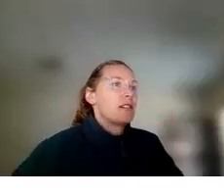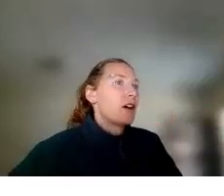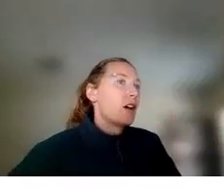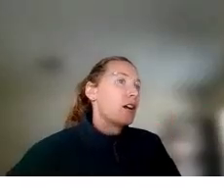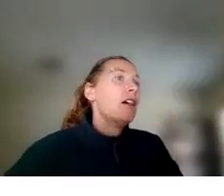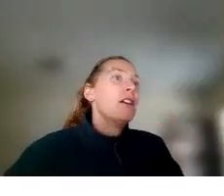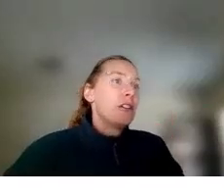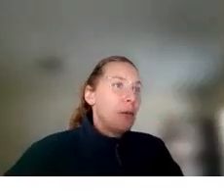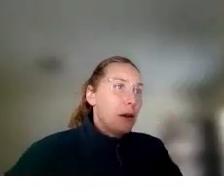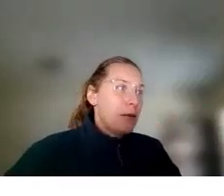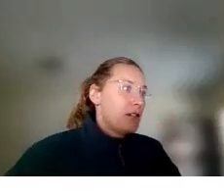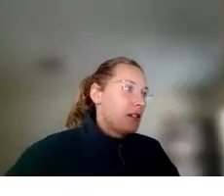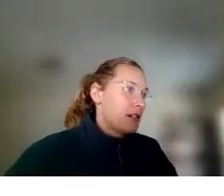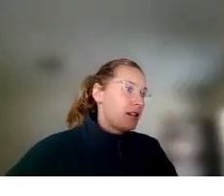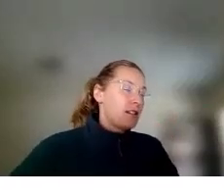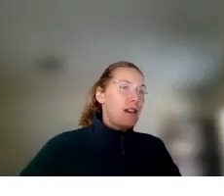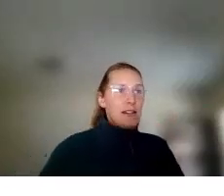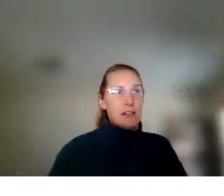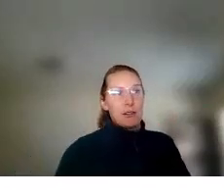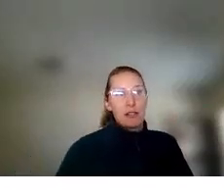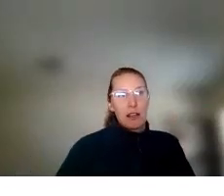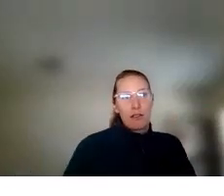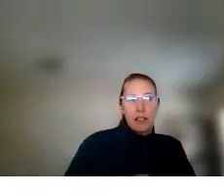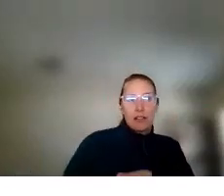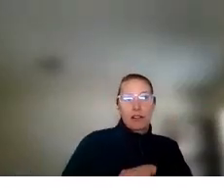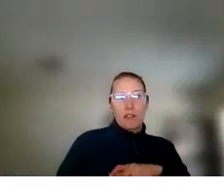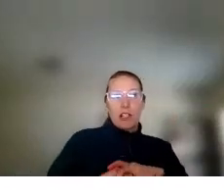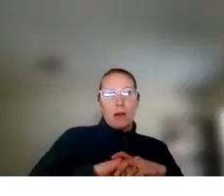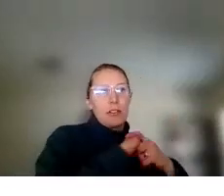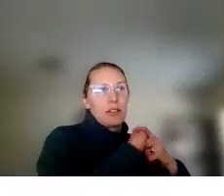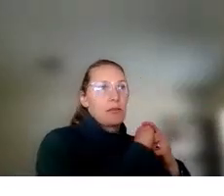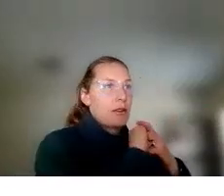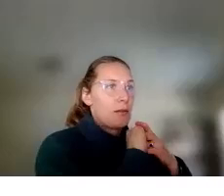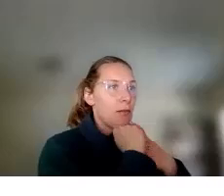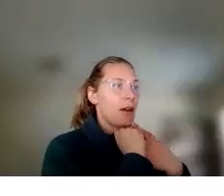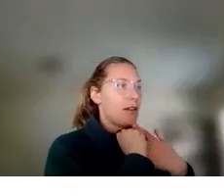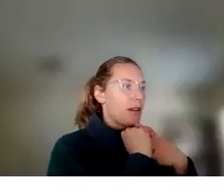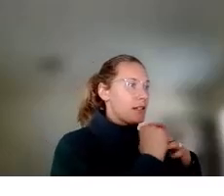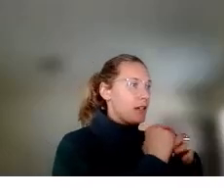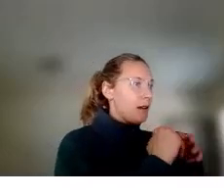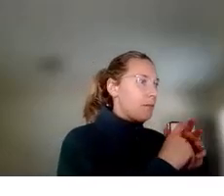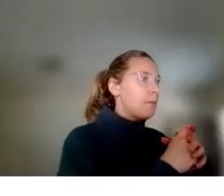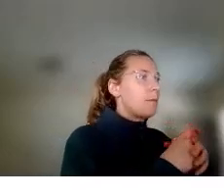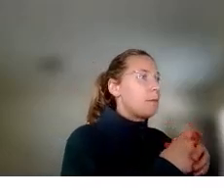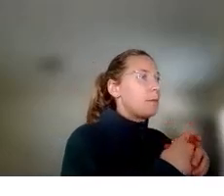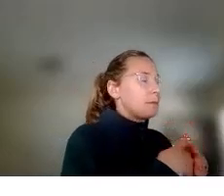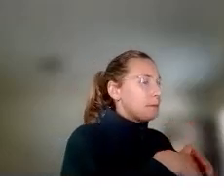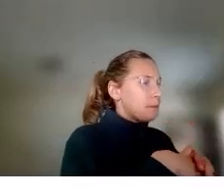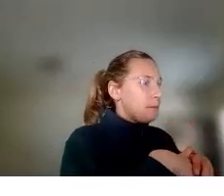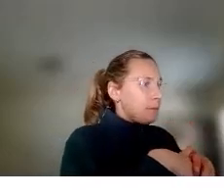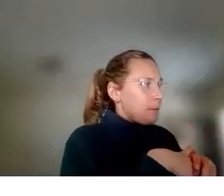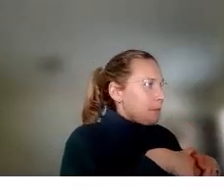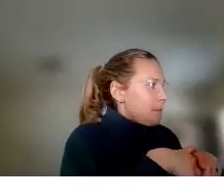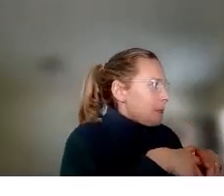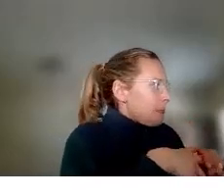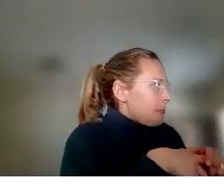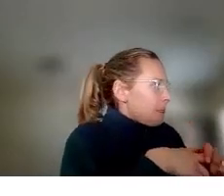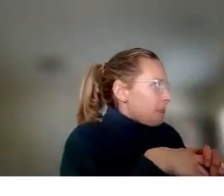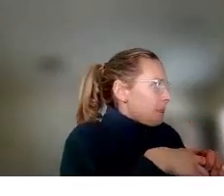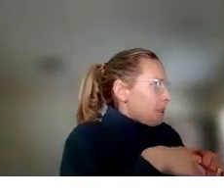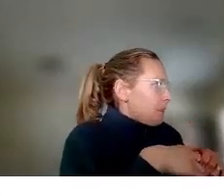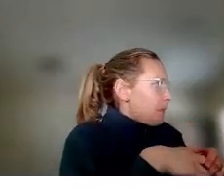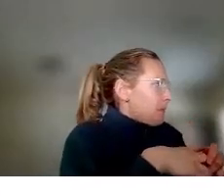know at CSR, you'll be able to discuss any new CFC service options with the member at that time.